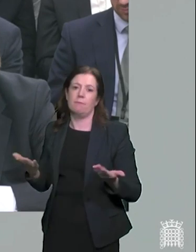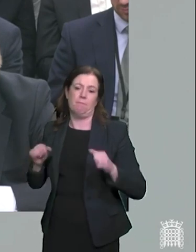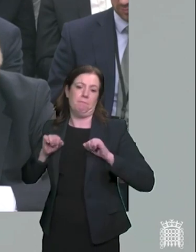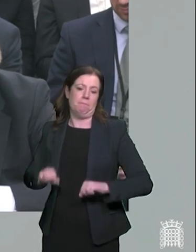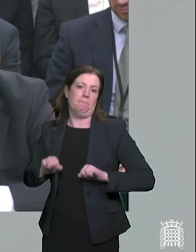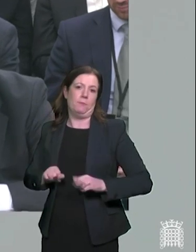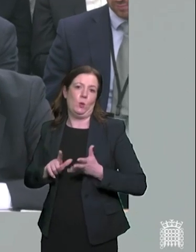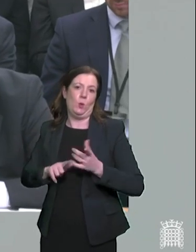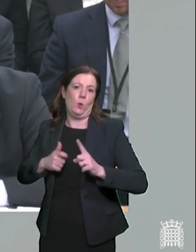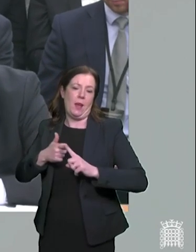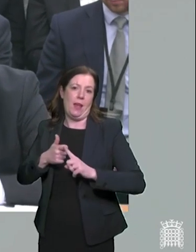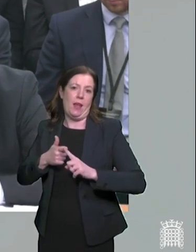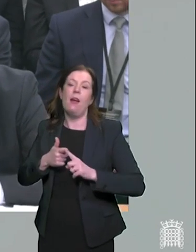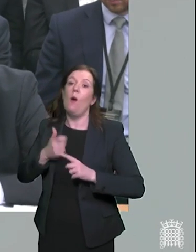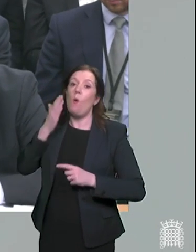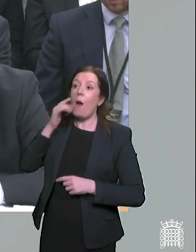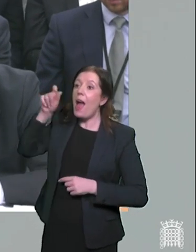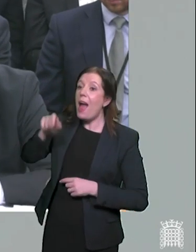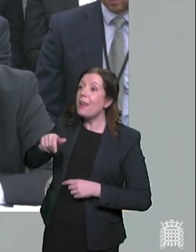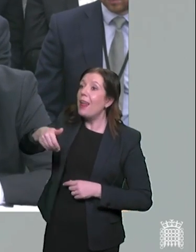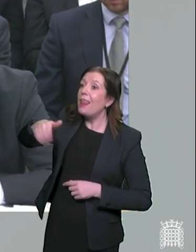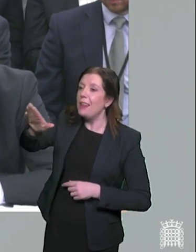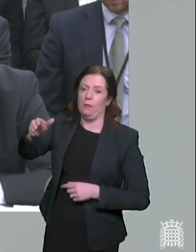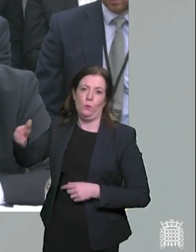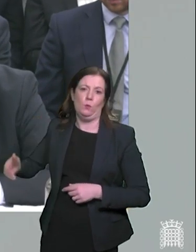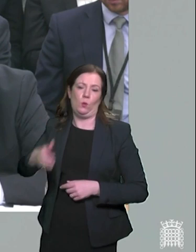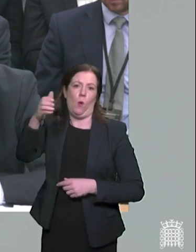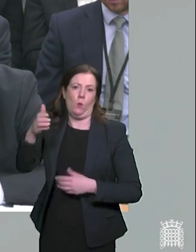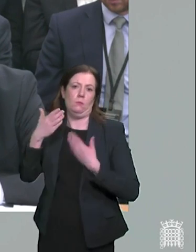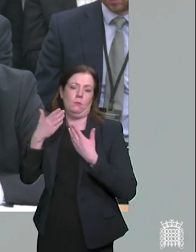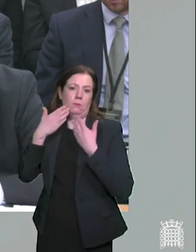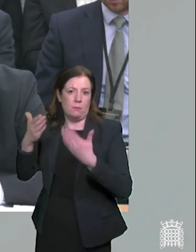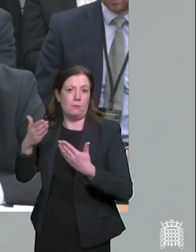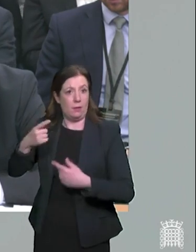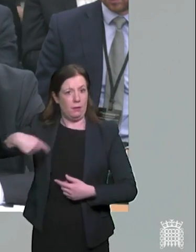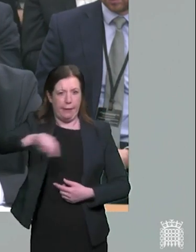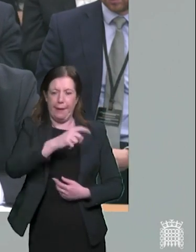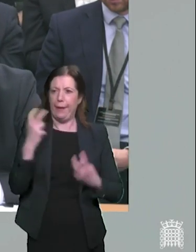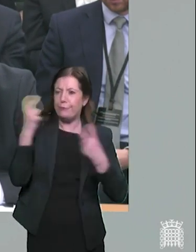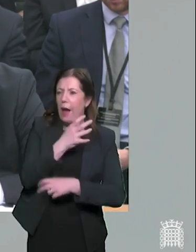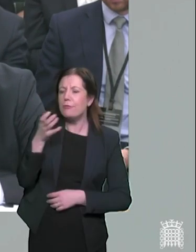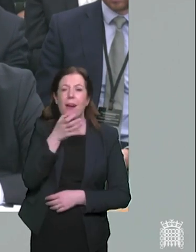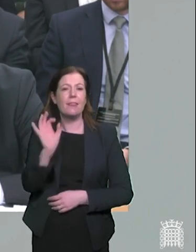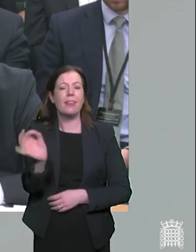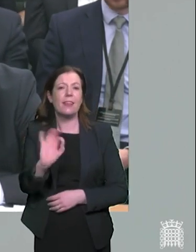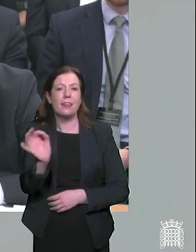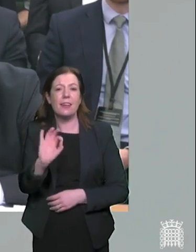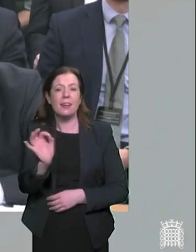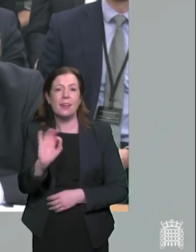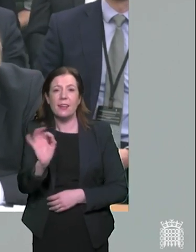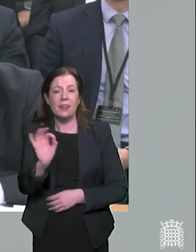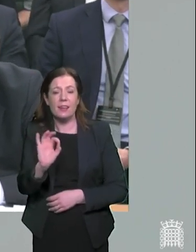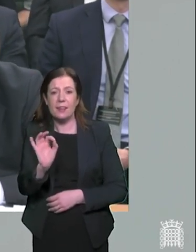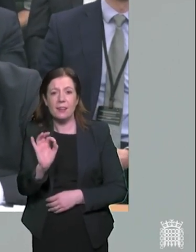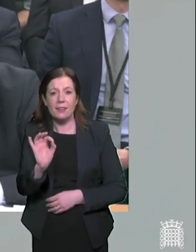country with a toast. I didn't see any sign of drunkenness or excess, and had no knowledge of,